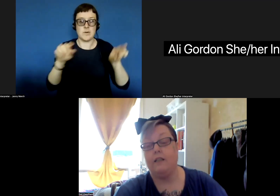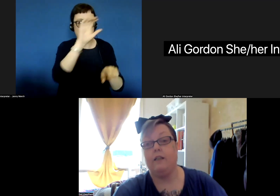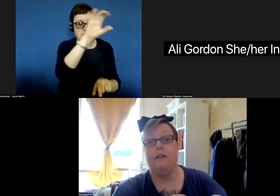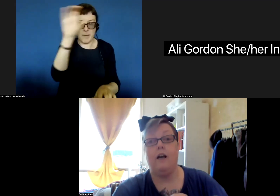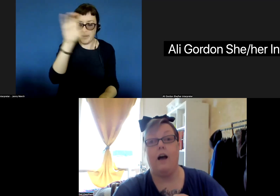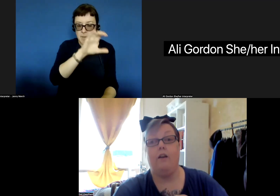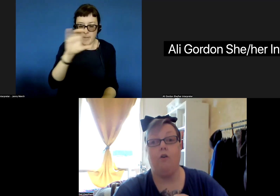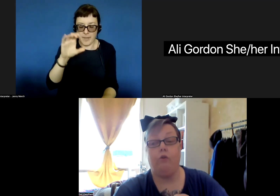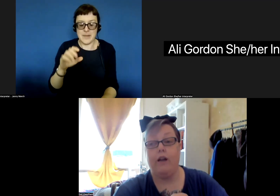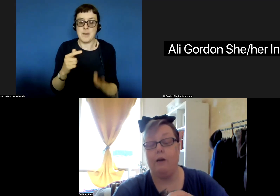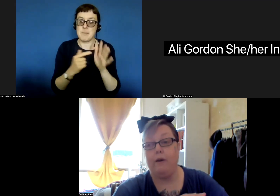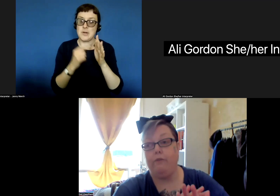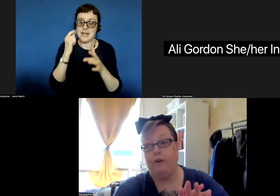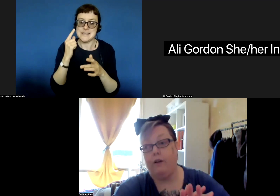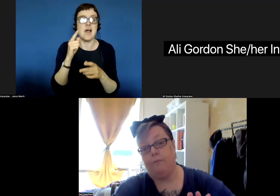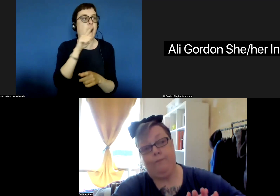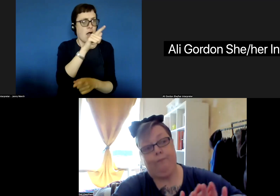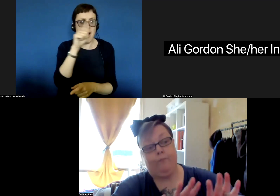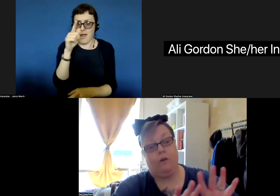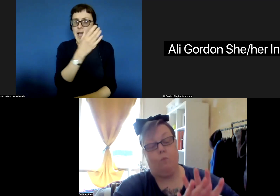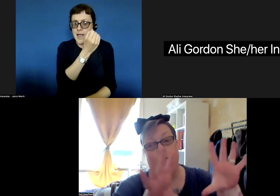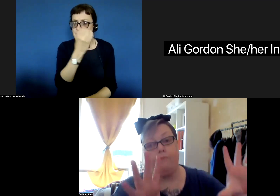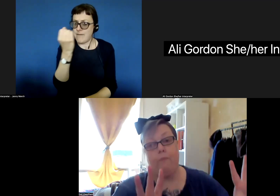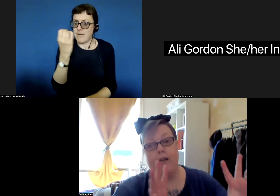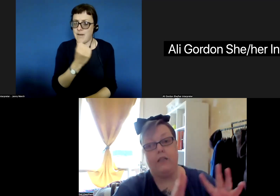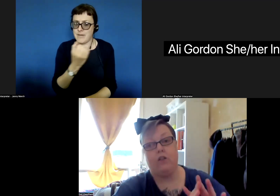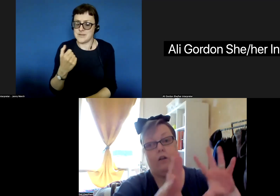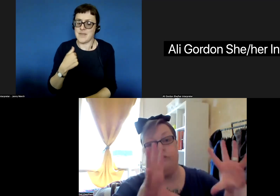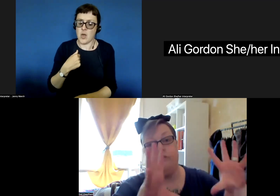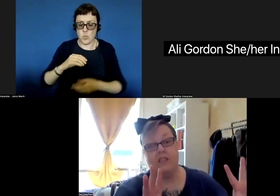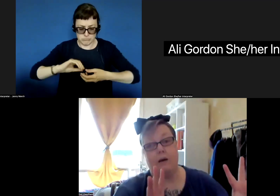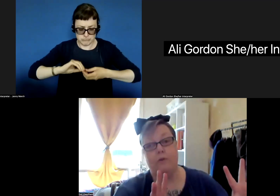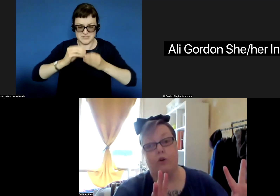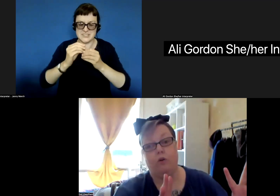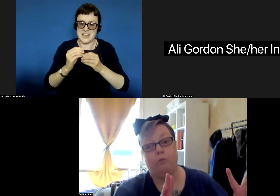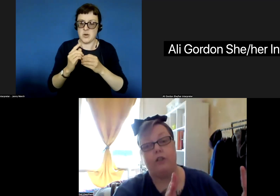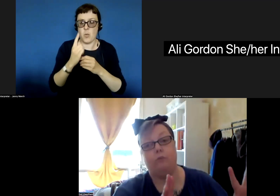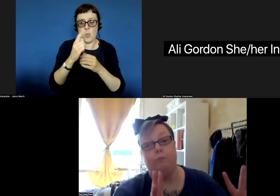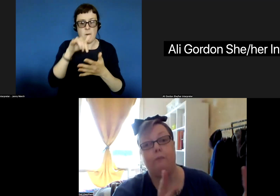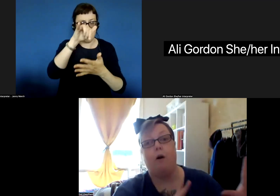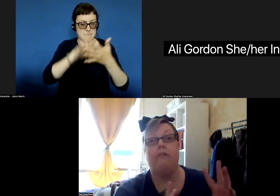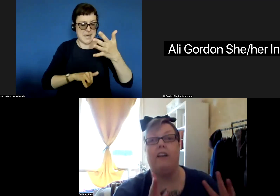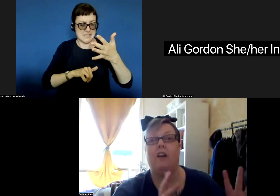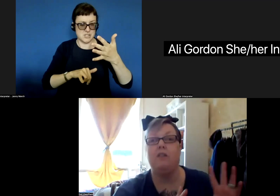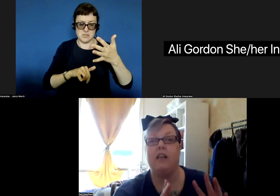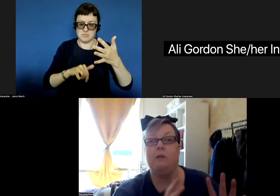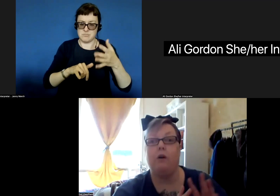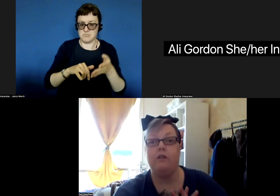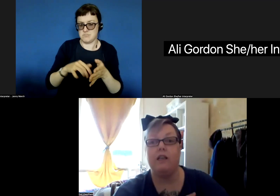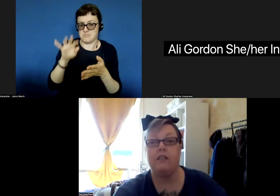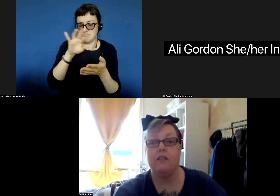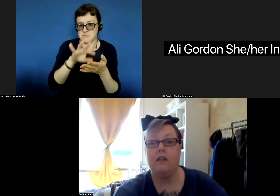ideas, and I'll create a bit of a one-page kind of snapshot, which will be part of our